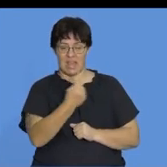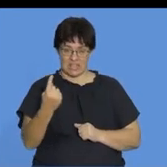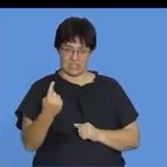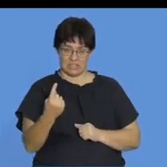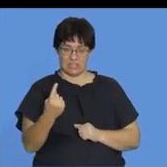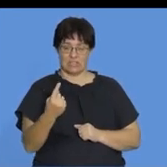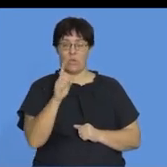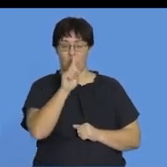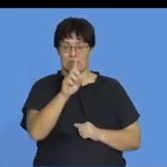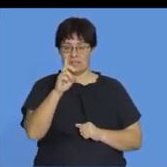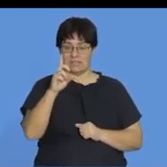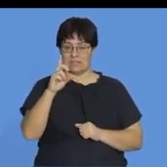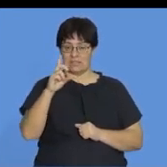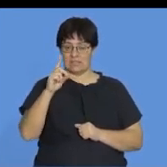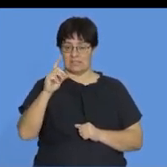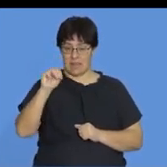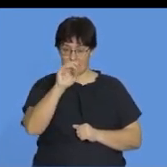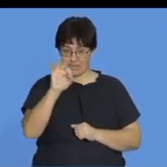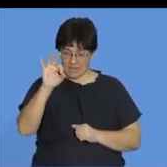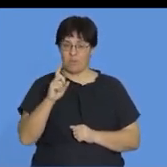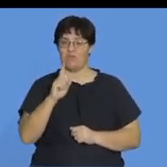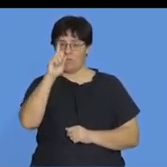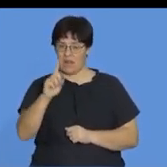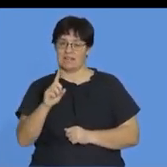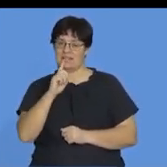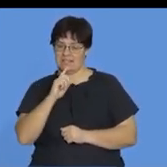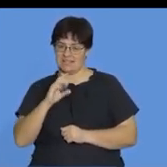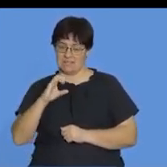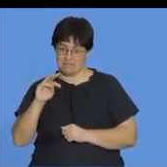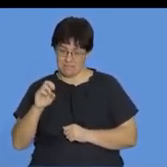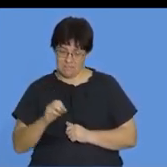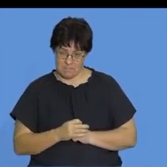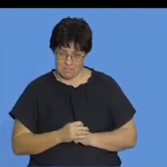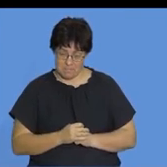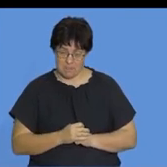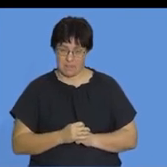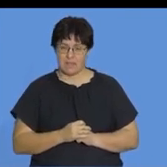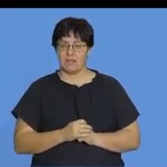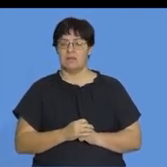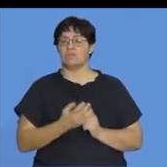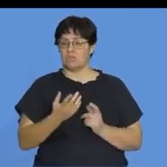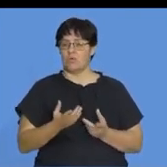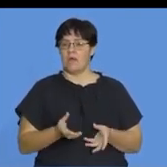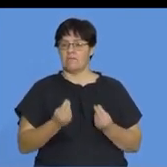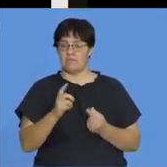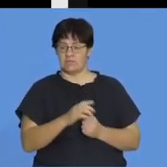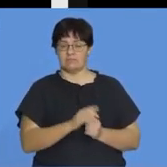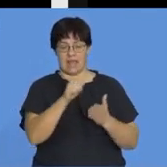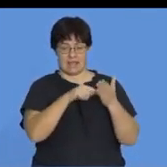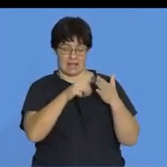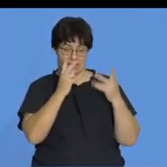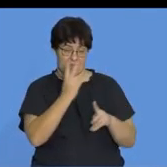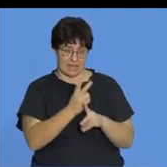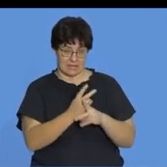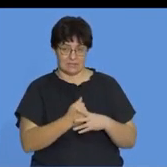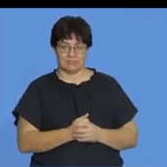cubic decimeter, there is 1,000 cubic centimeters. So what's the concentration of potassium sulfate, okay? We'll go to our calculator